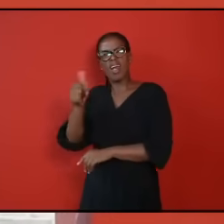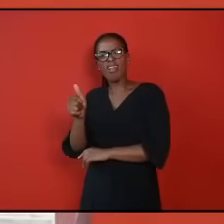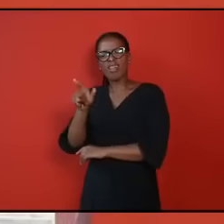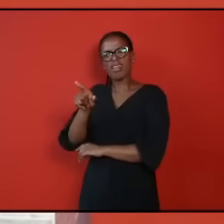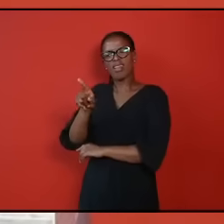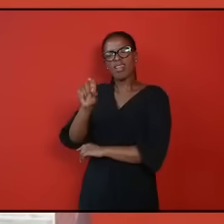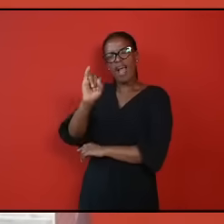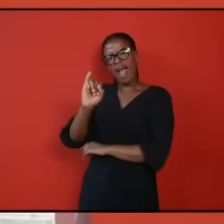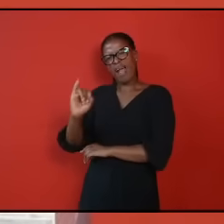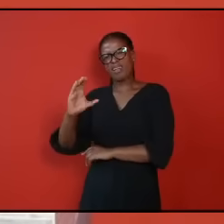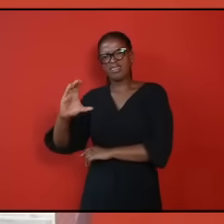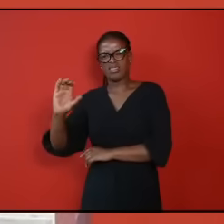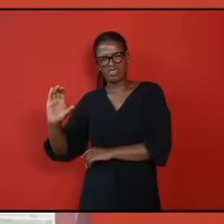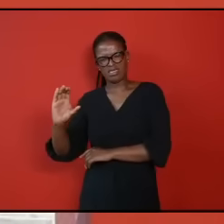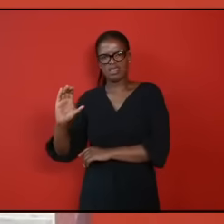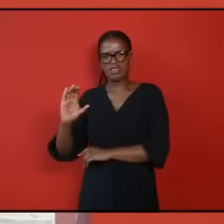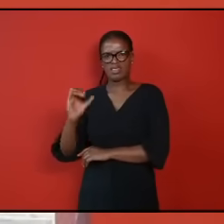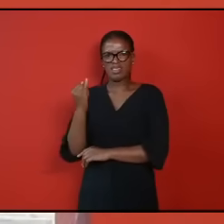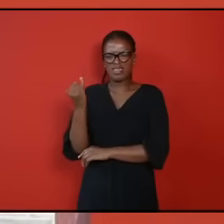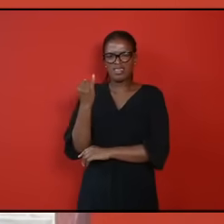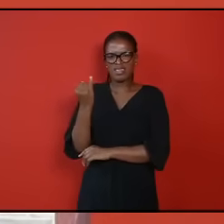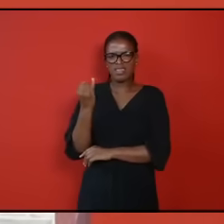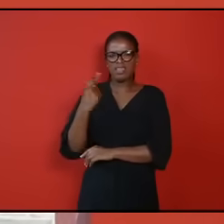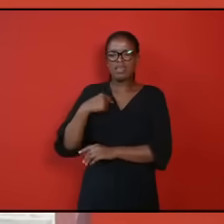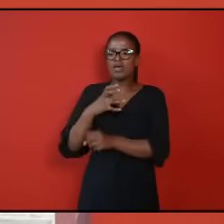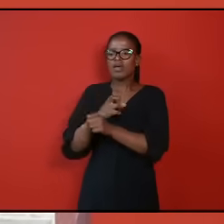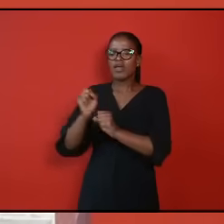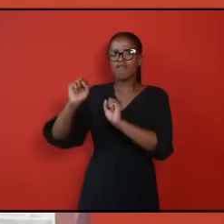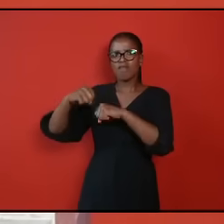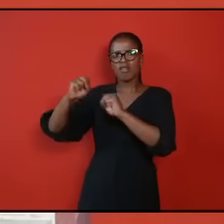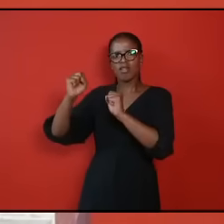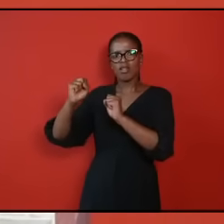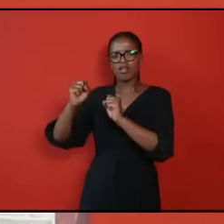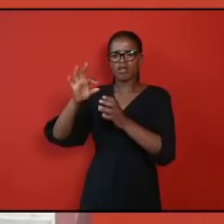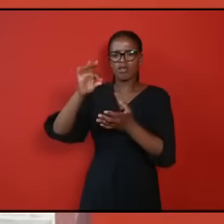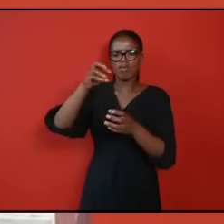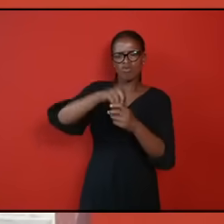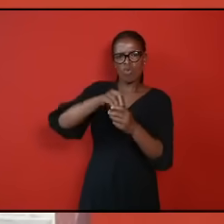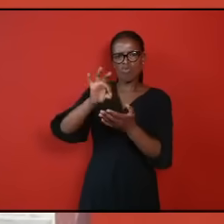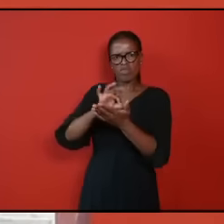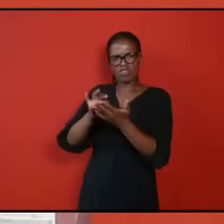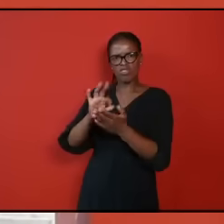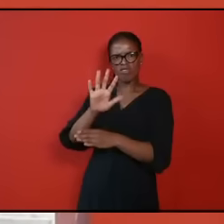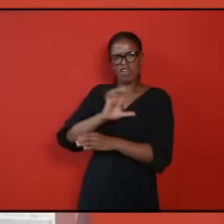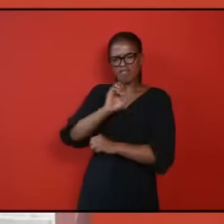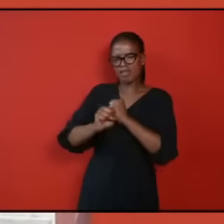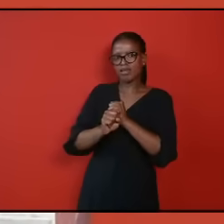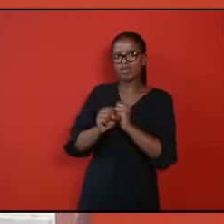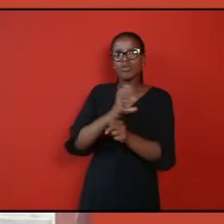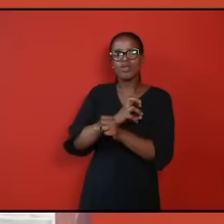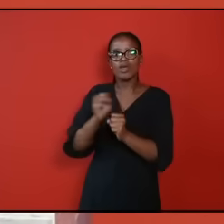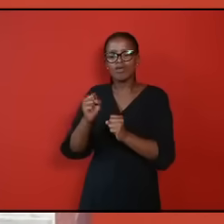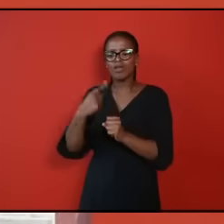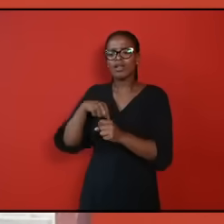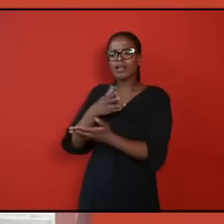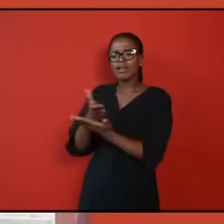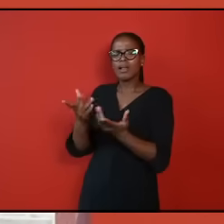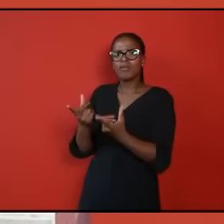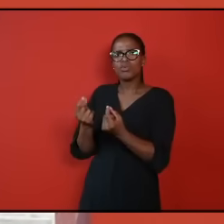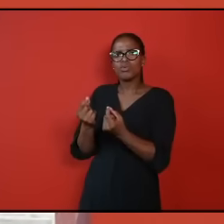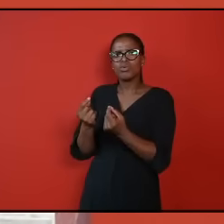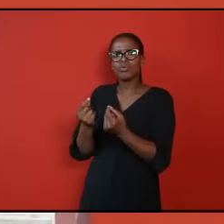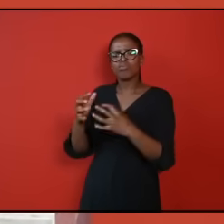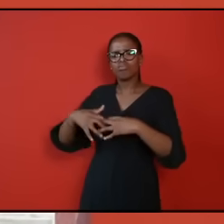it's and that's why they will never agree with election every 5 years. What they did, they created